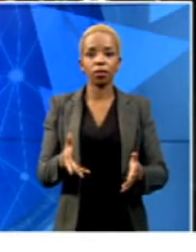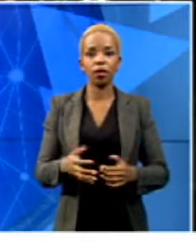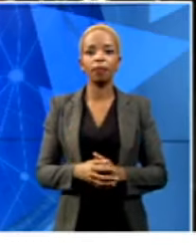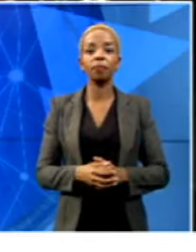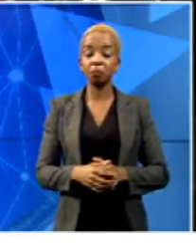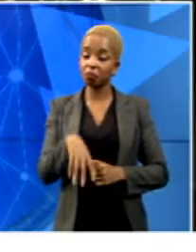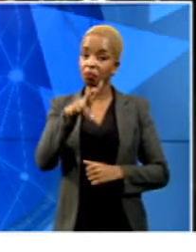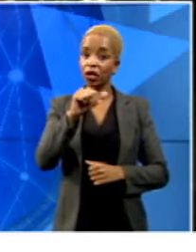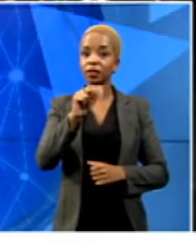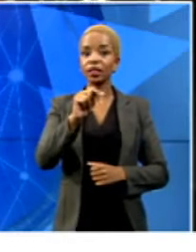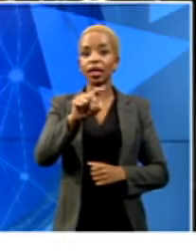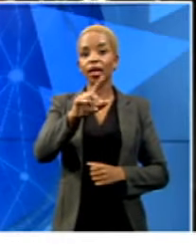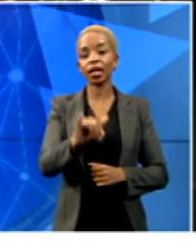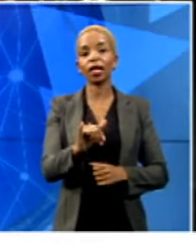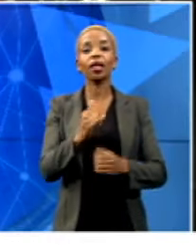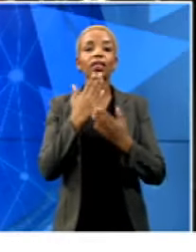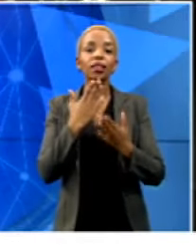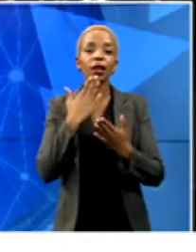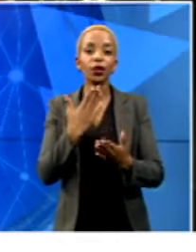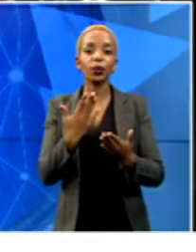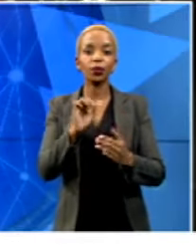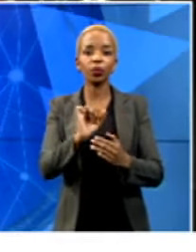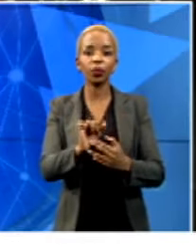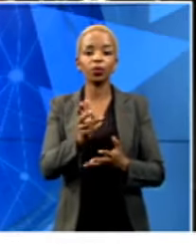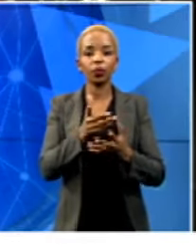this morning. Danny K talking to us about his and